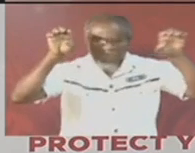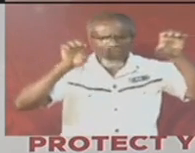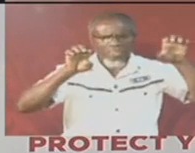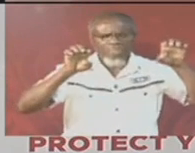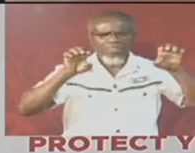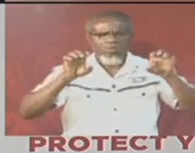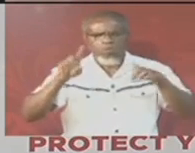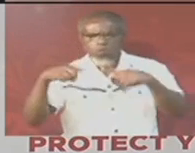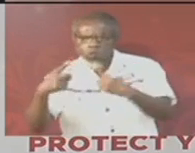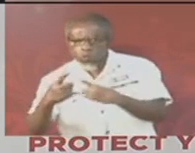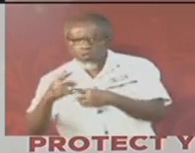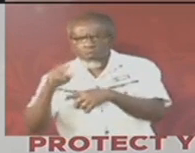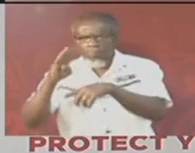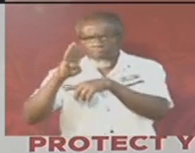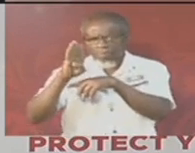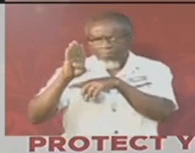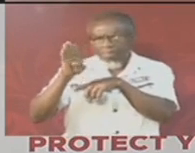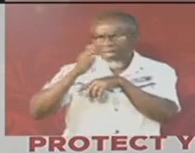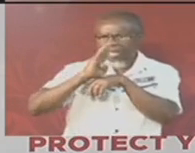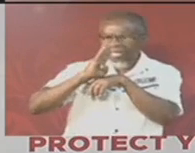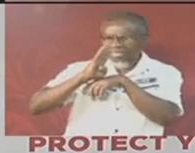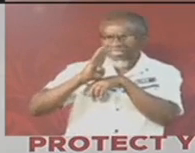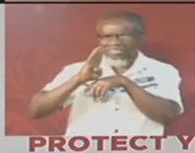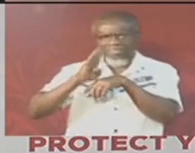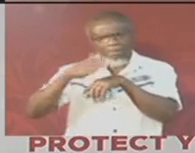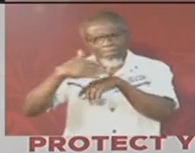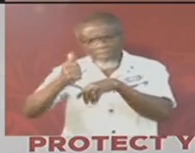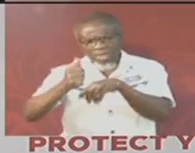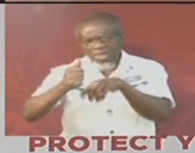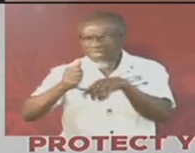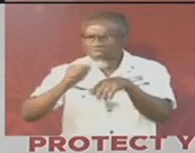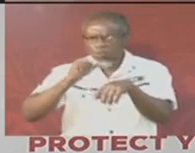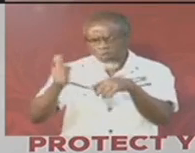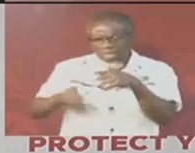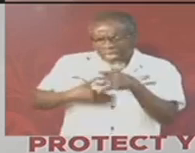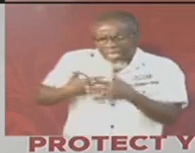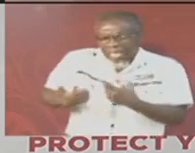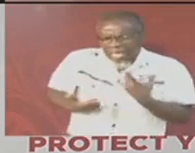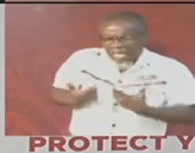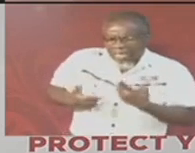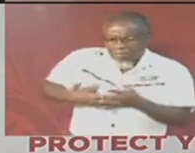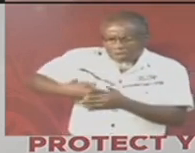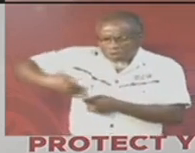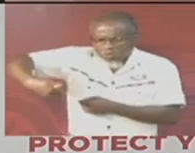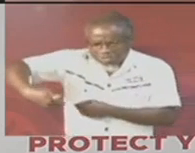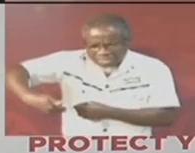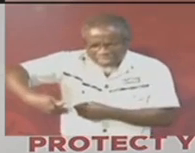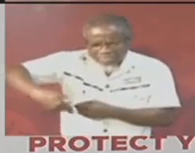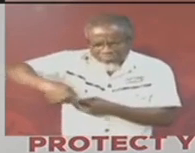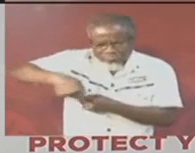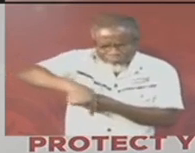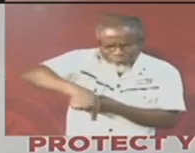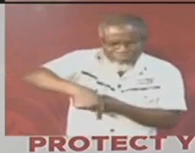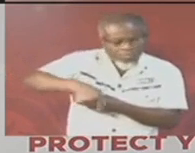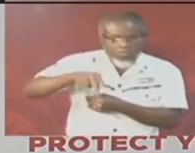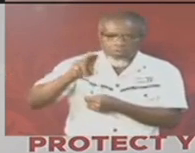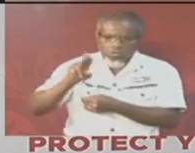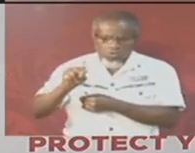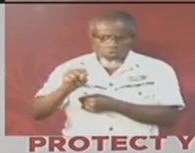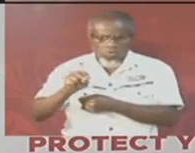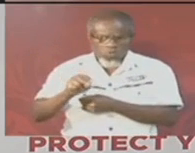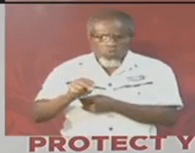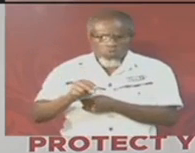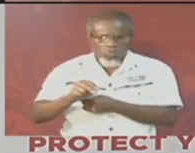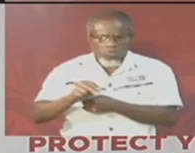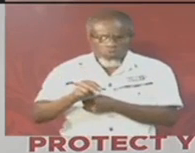alcoholic beverages, and don't congregate outside the bars on the pavement with your masks off and speaking